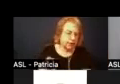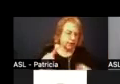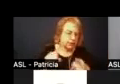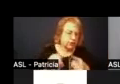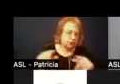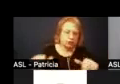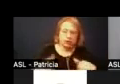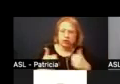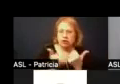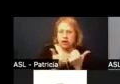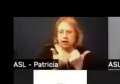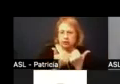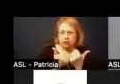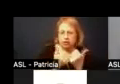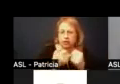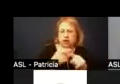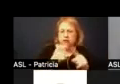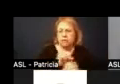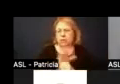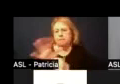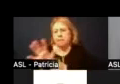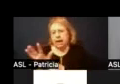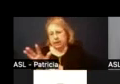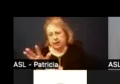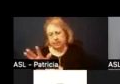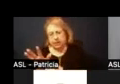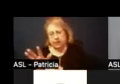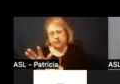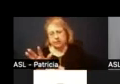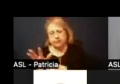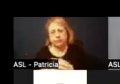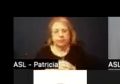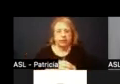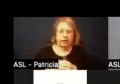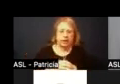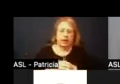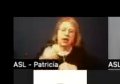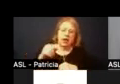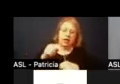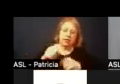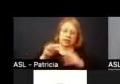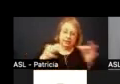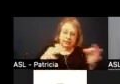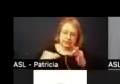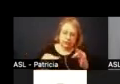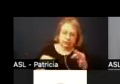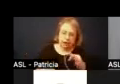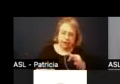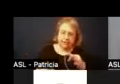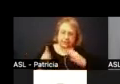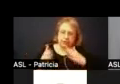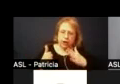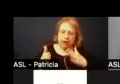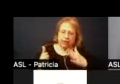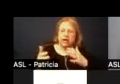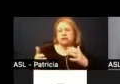challenges um coming out of the pandemic so the statement there simply describes the ways in which uh these align one way